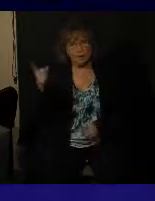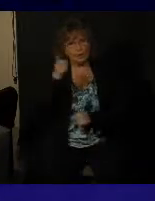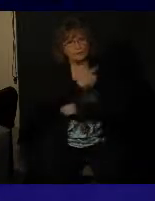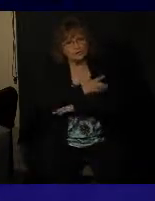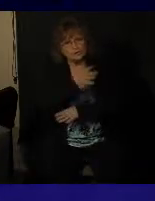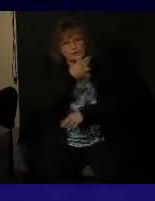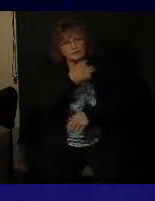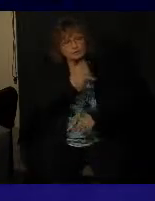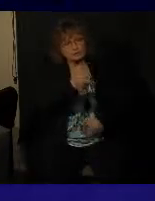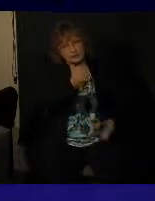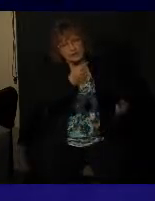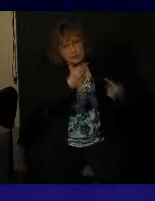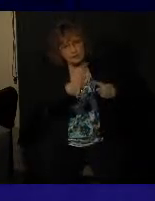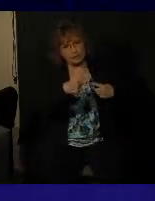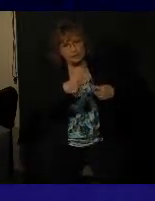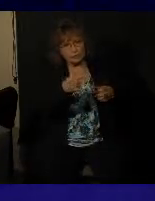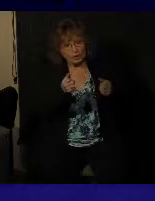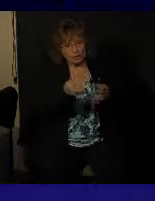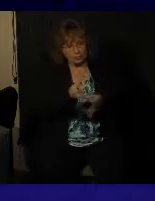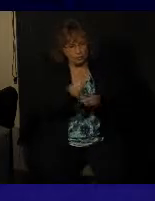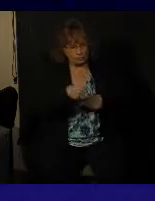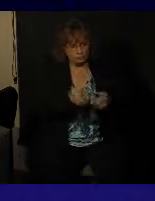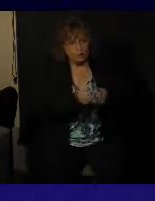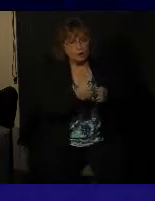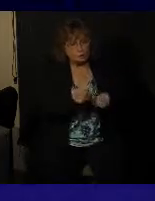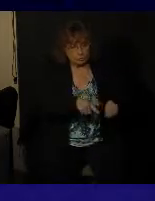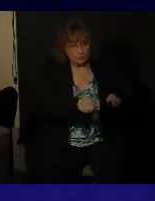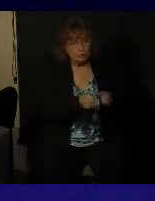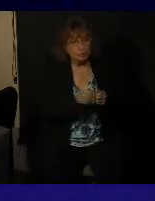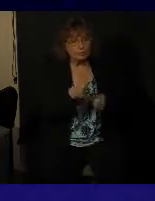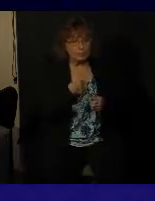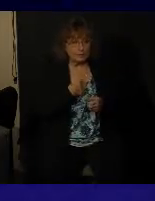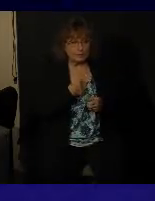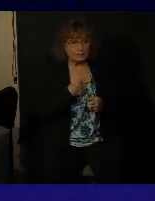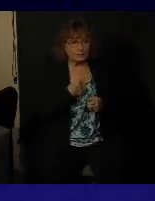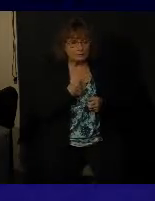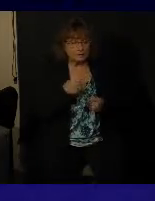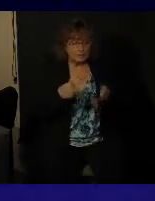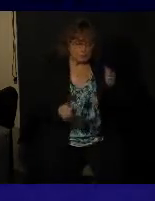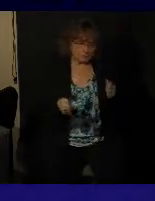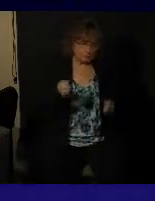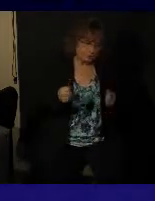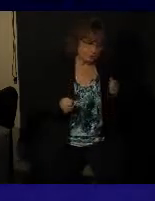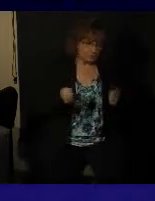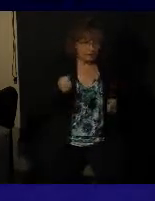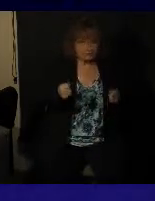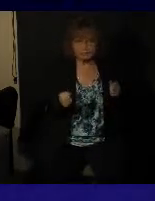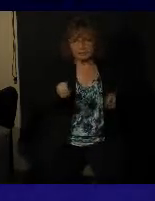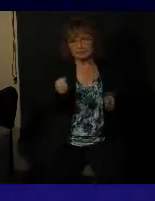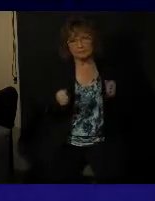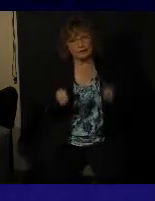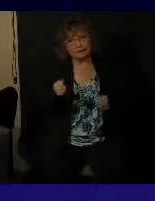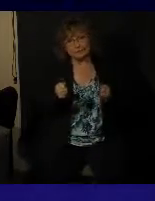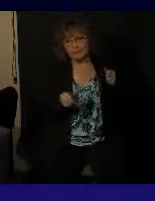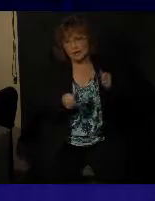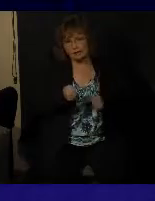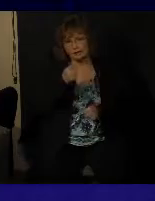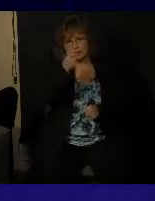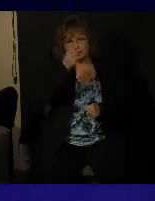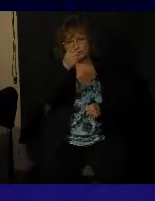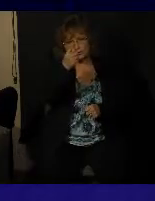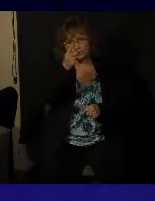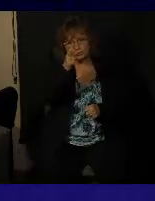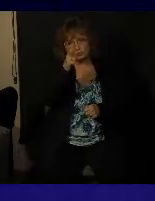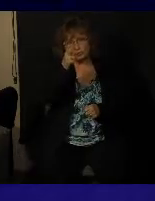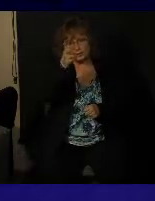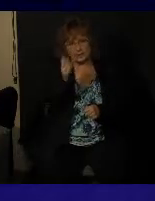going to be like every day. And so we were in the car for about like 2.5-3 hours and then we got to Salem. I wasn't happy at all. I